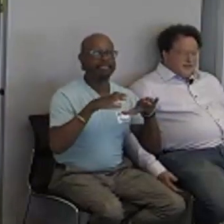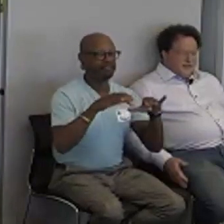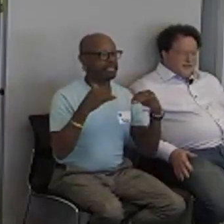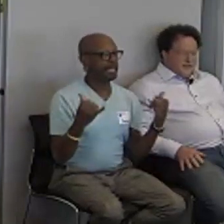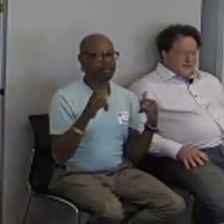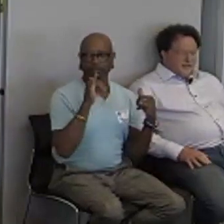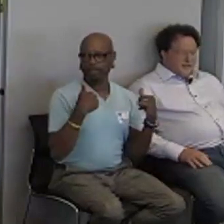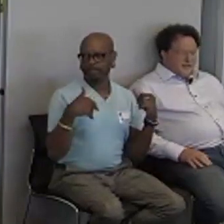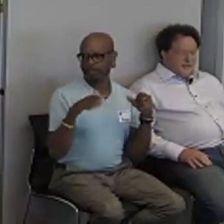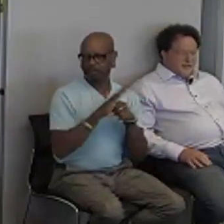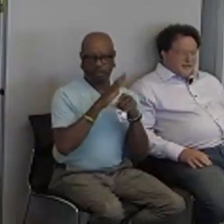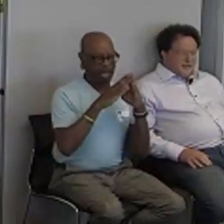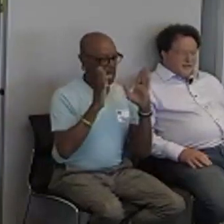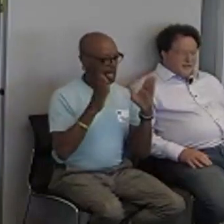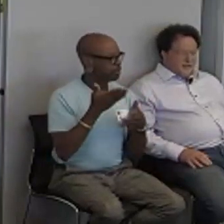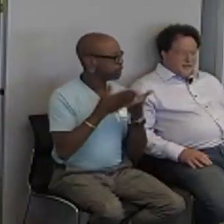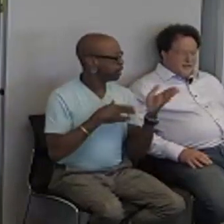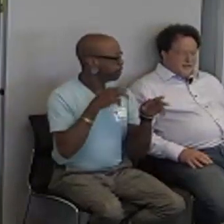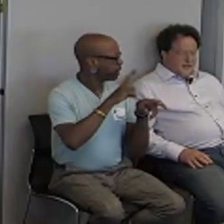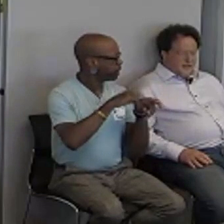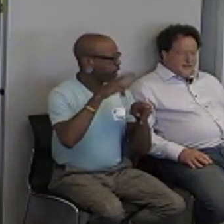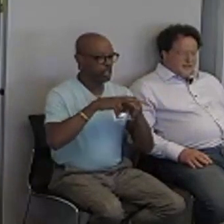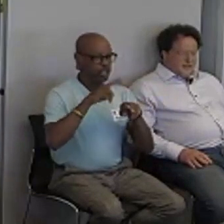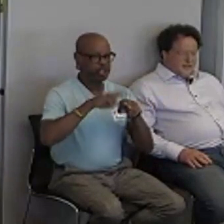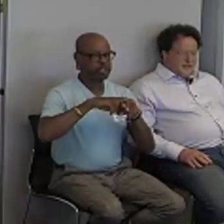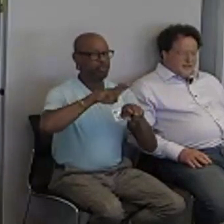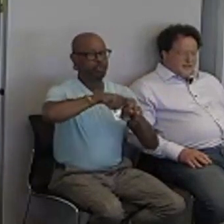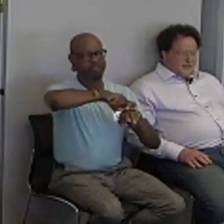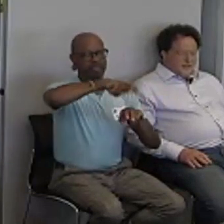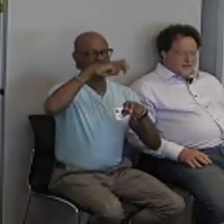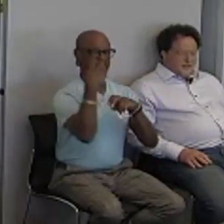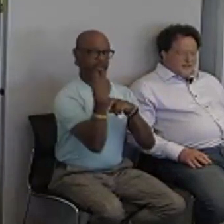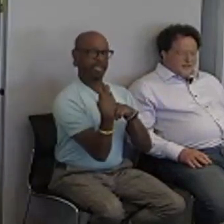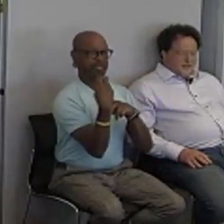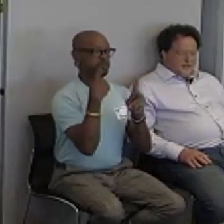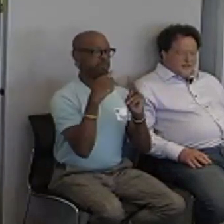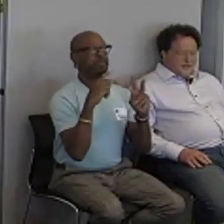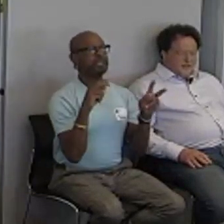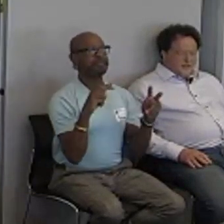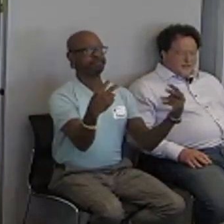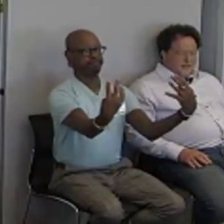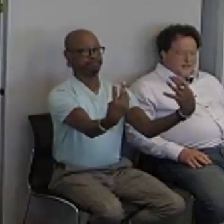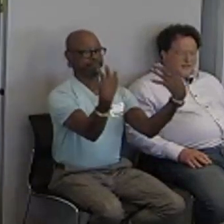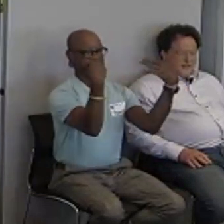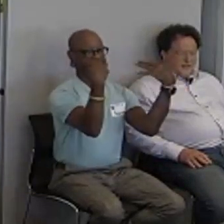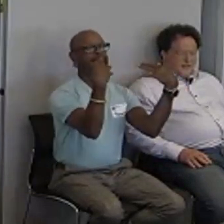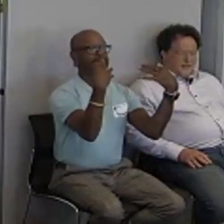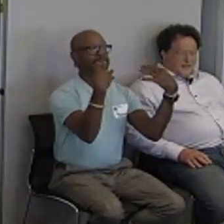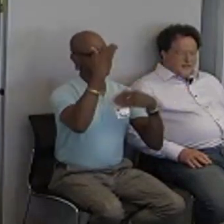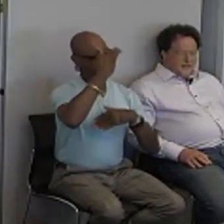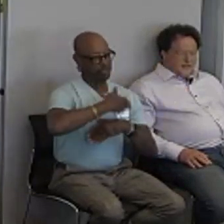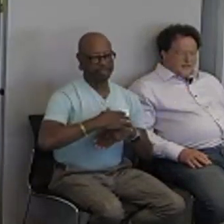a full house. Some of the chairs were like flipped around so everyone could face the front. In short,